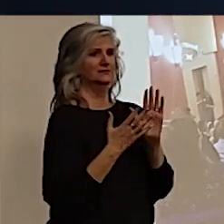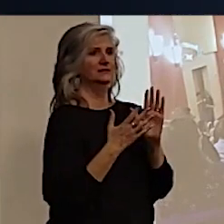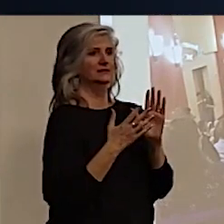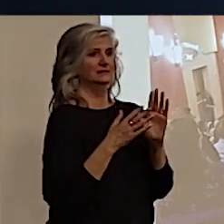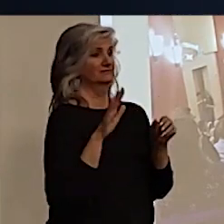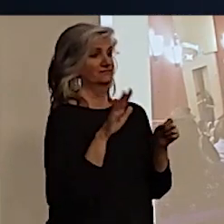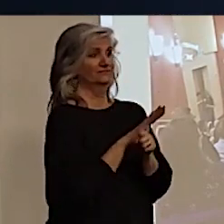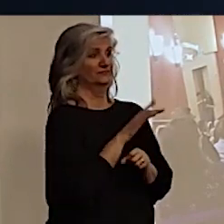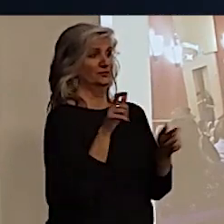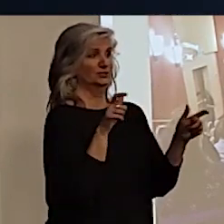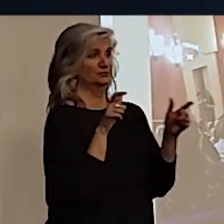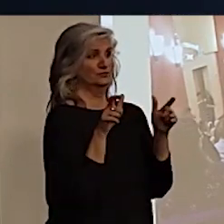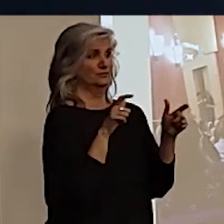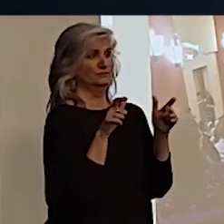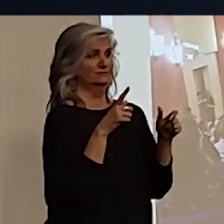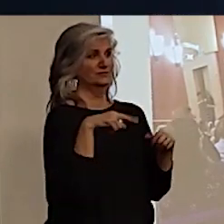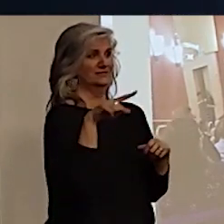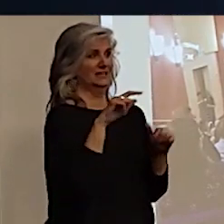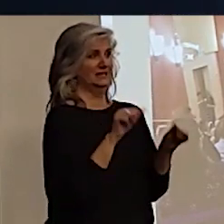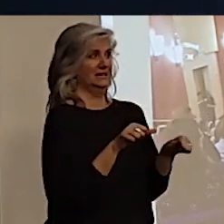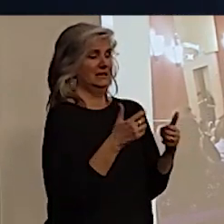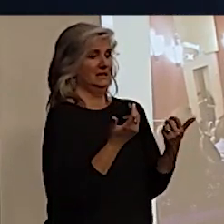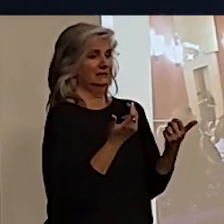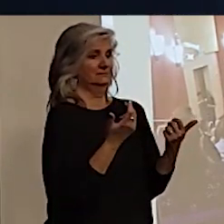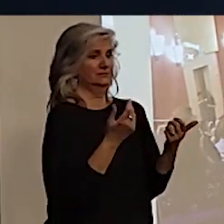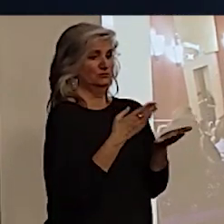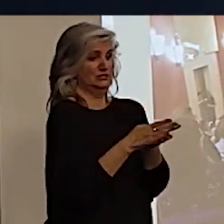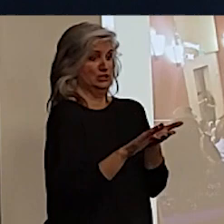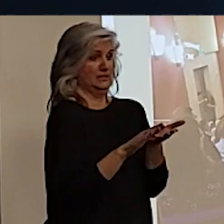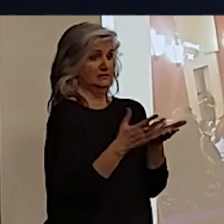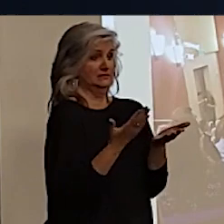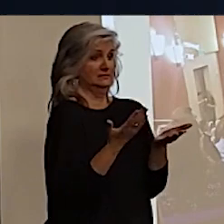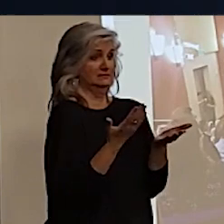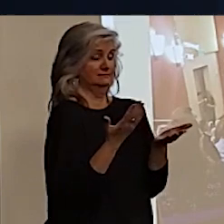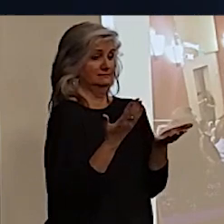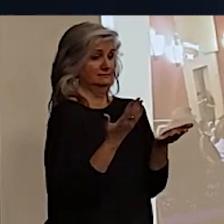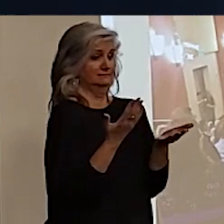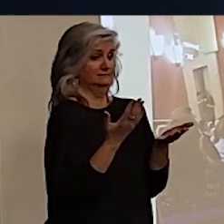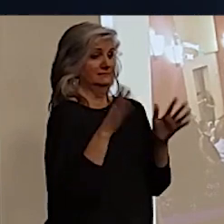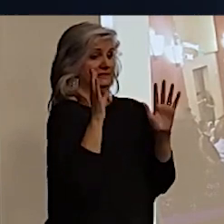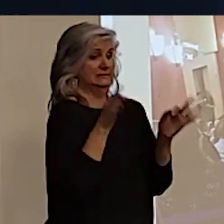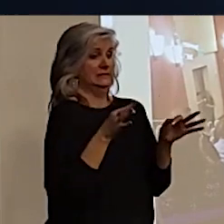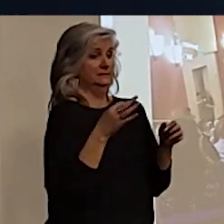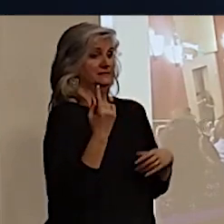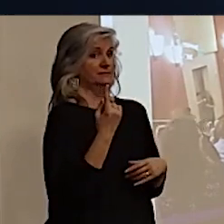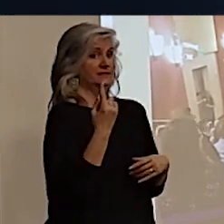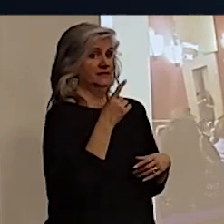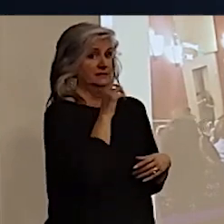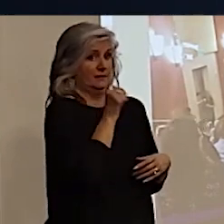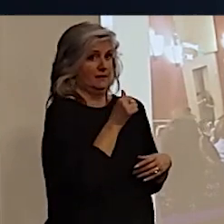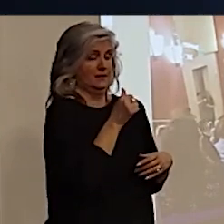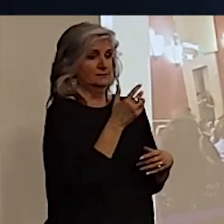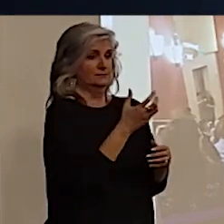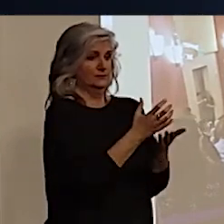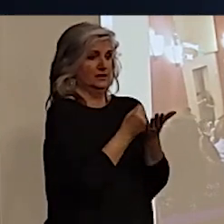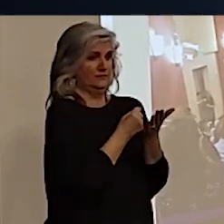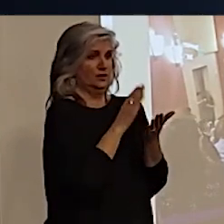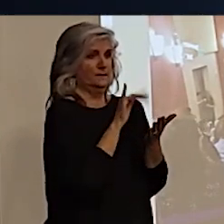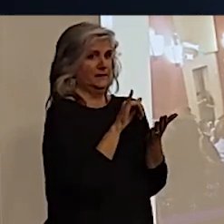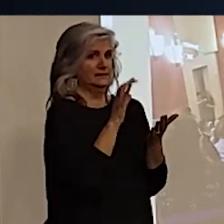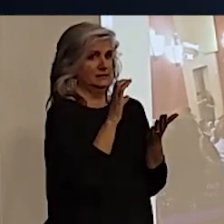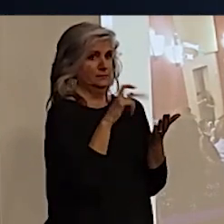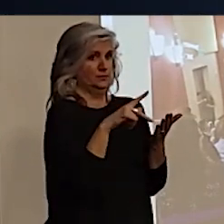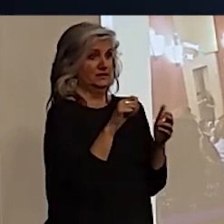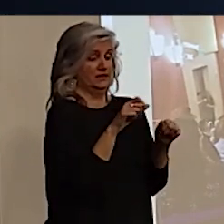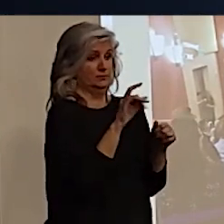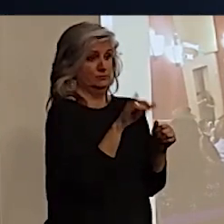control. So they can reject, you know, deem something not to be recovered by CenterPoint, yes. And they